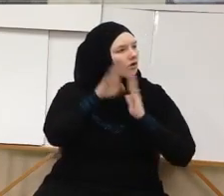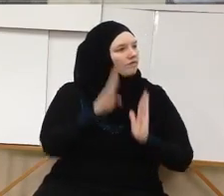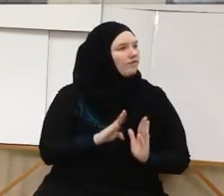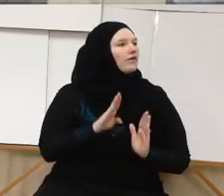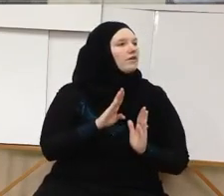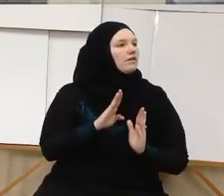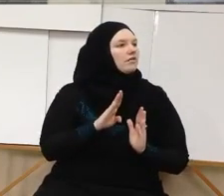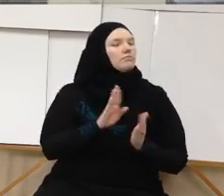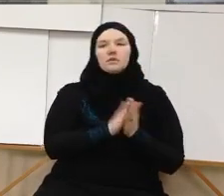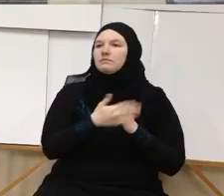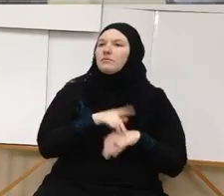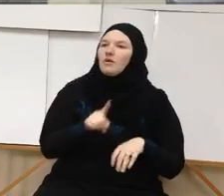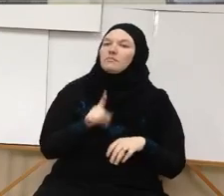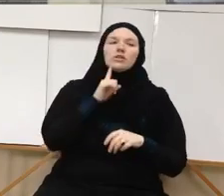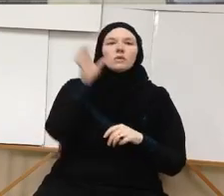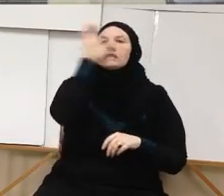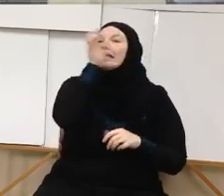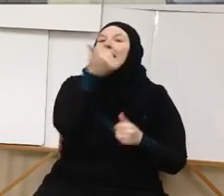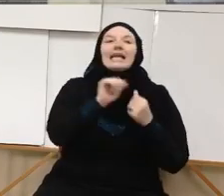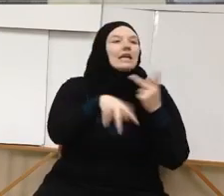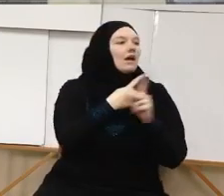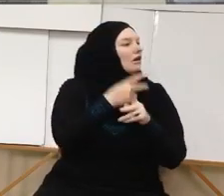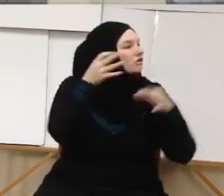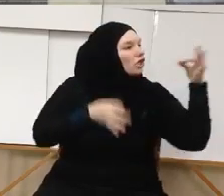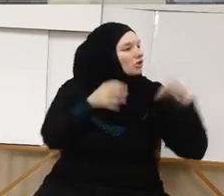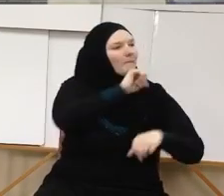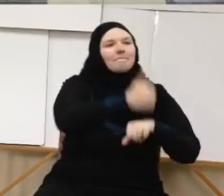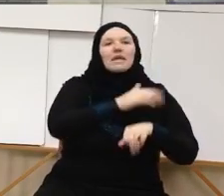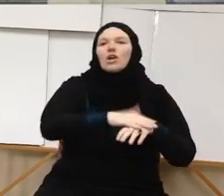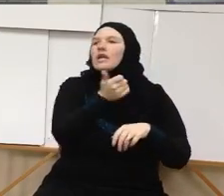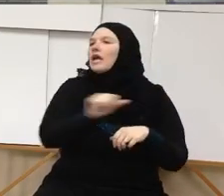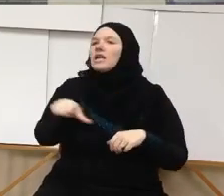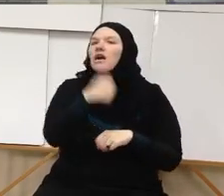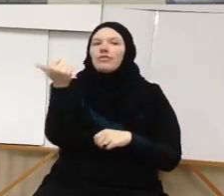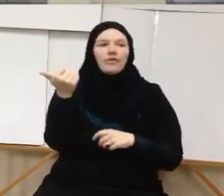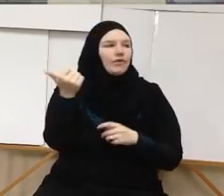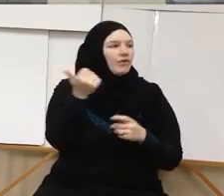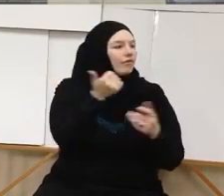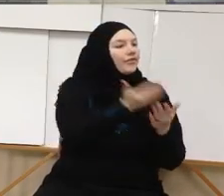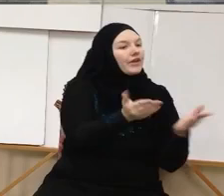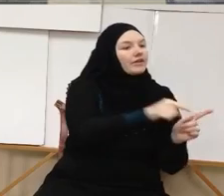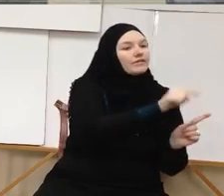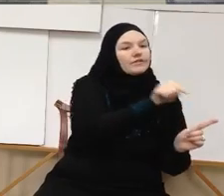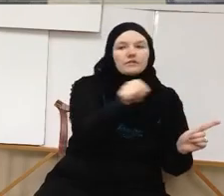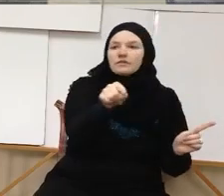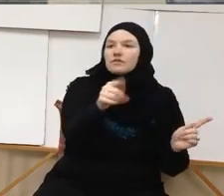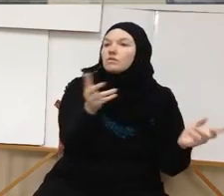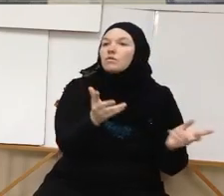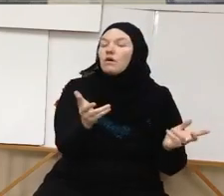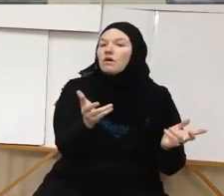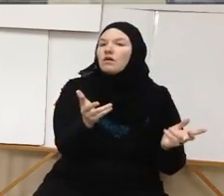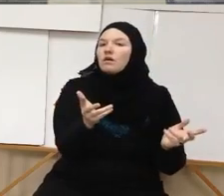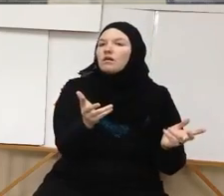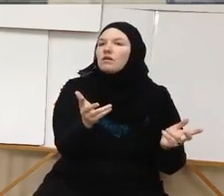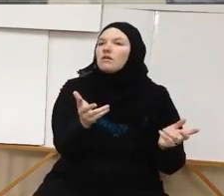wasallam. So seeking any judgment based on any other source is what? Well,